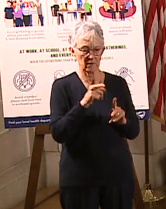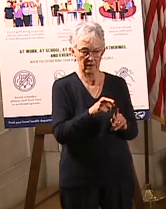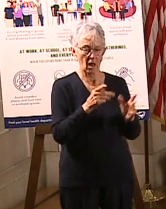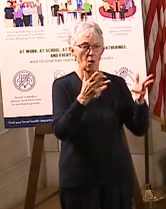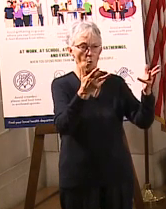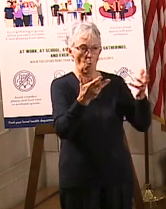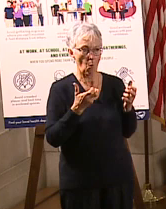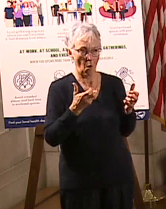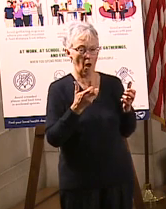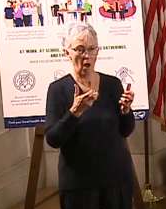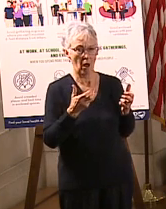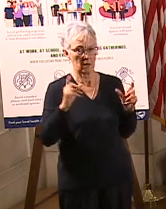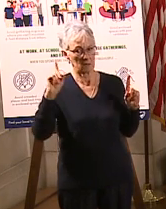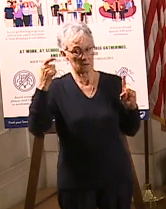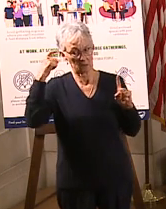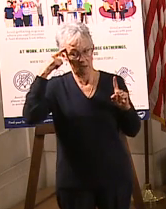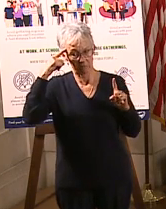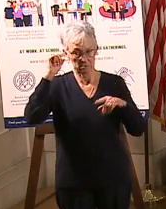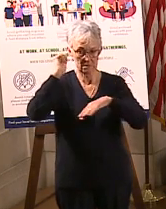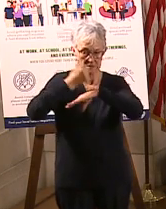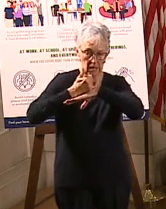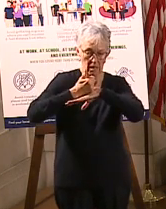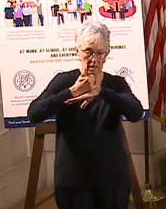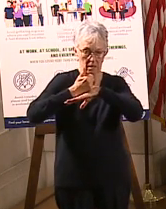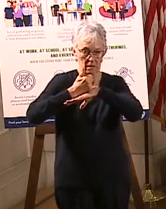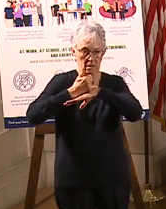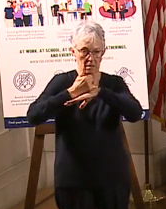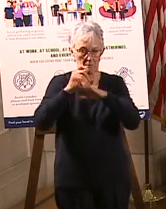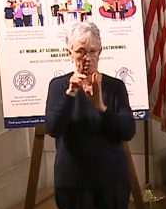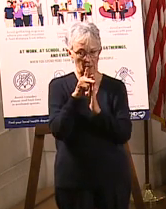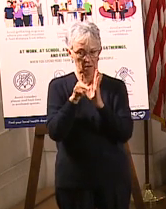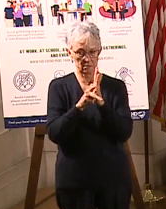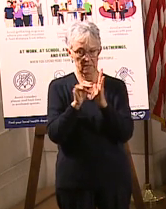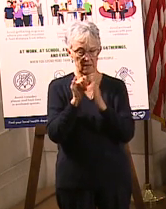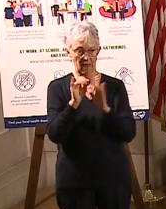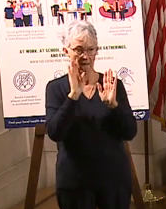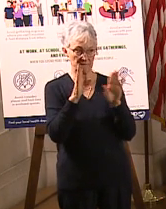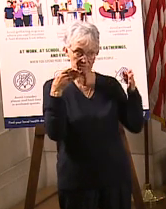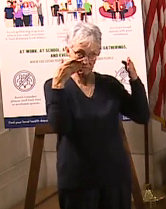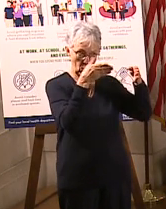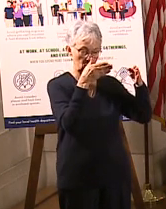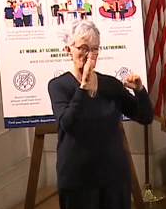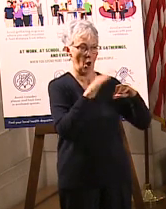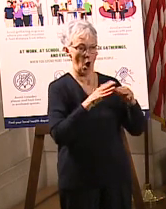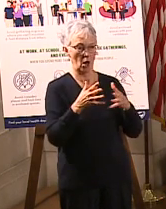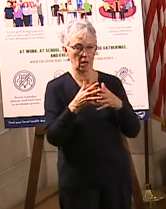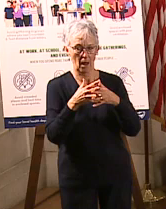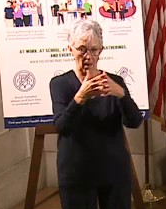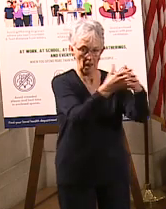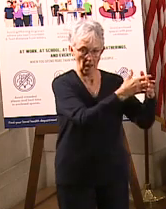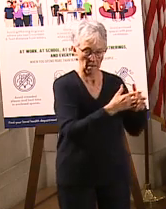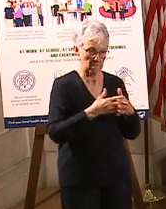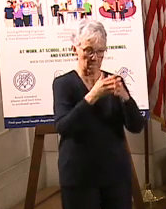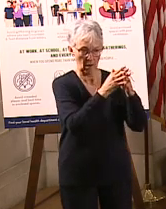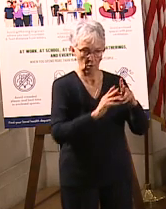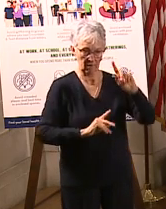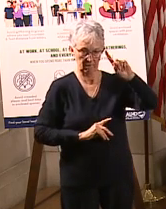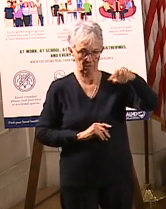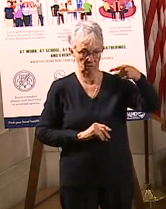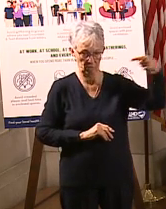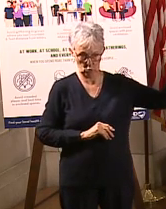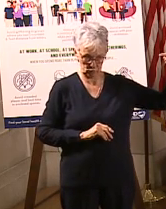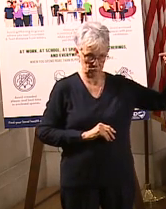that are going to prioritize people in America first when it comes to trade and the things that President Trump did with regard